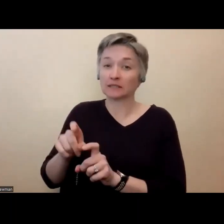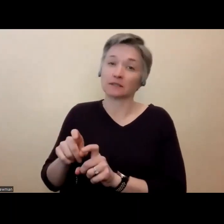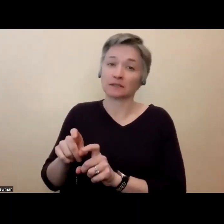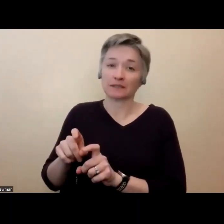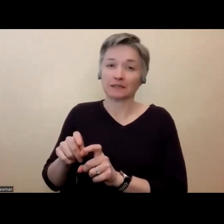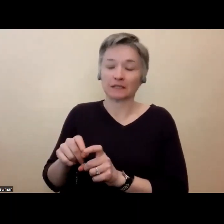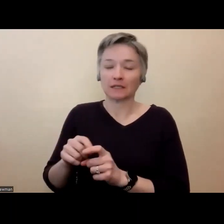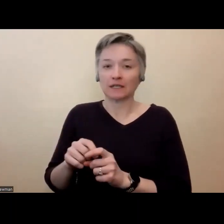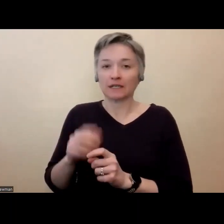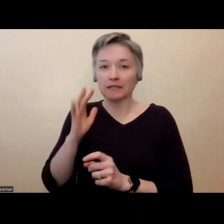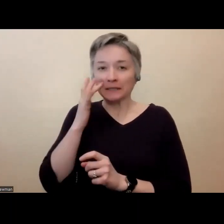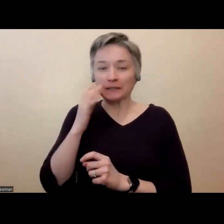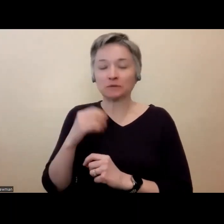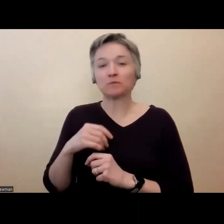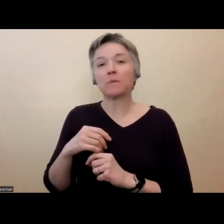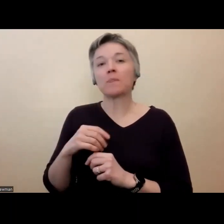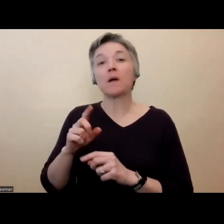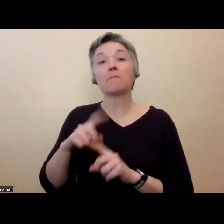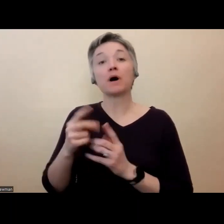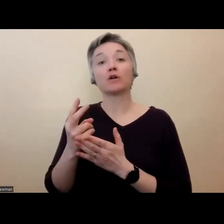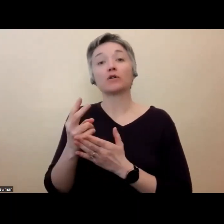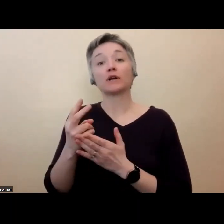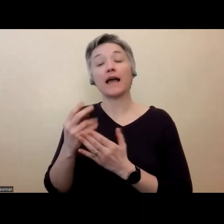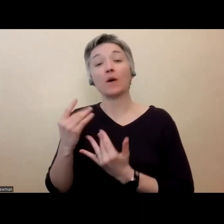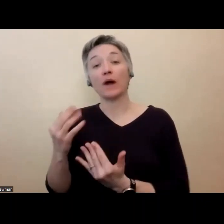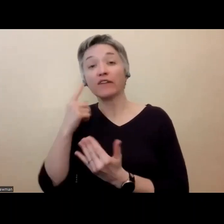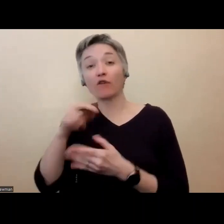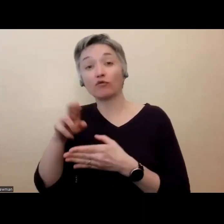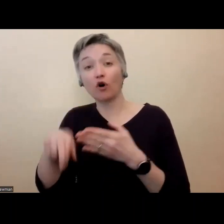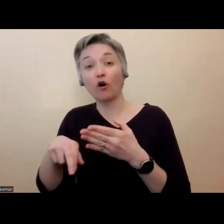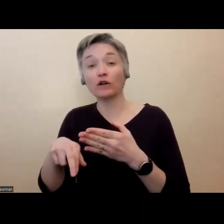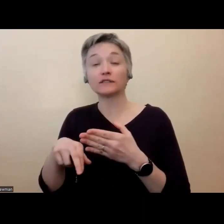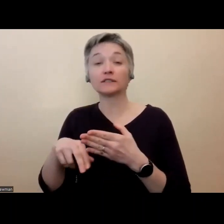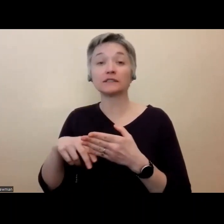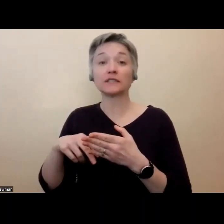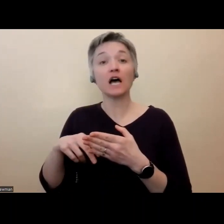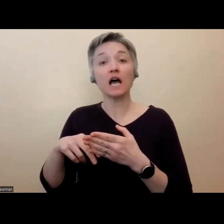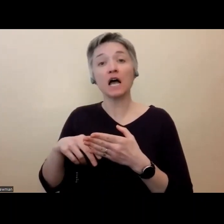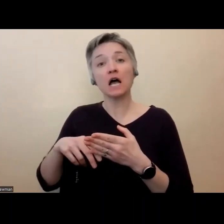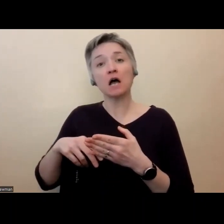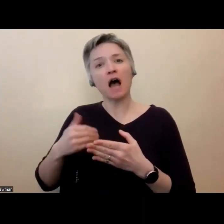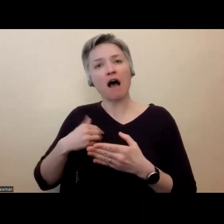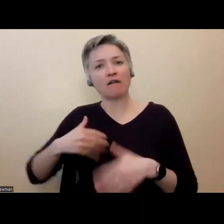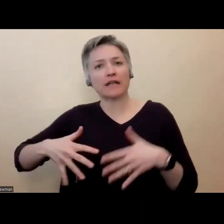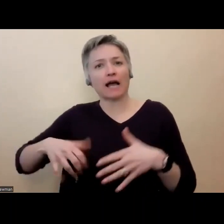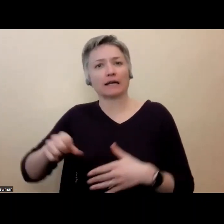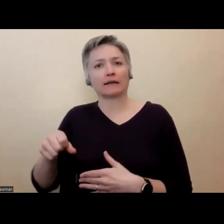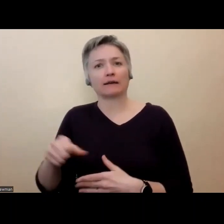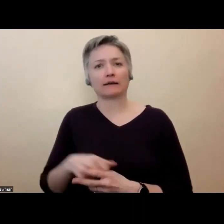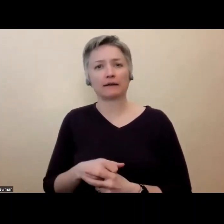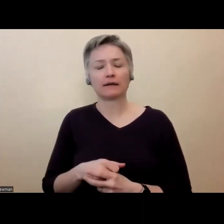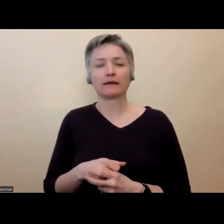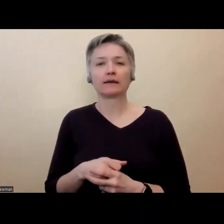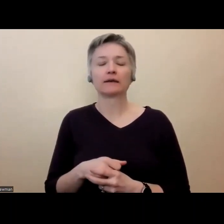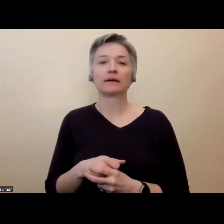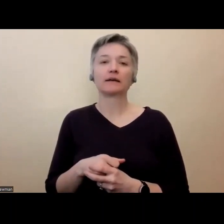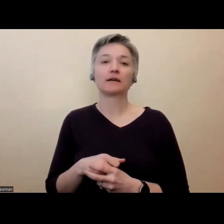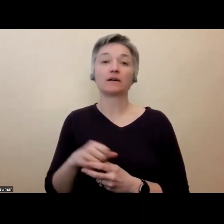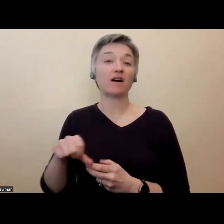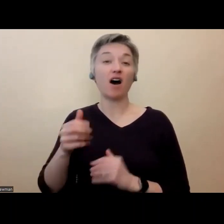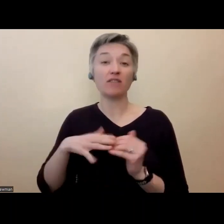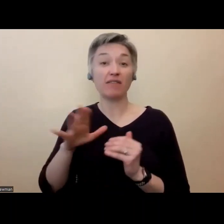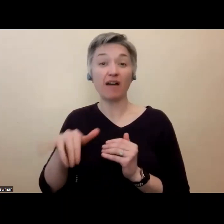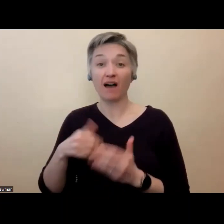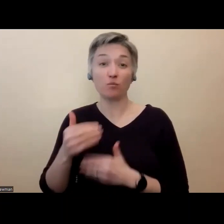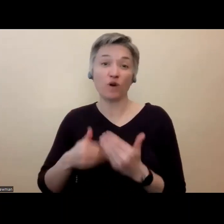Reviewing the results and anticipating the results was certainly anxiety-provoking. Besides that, the process was